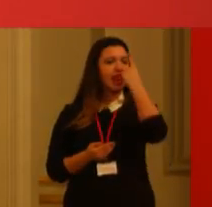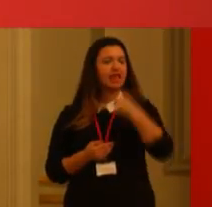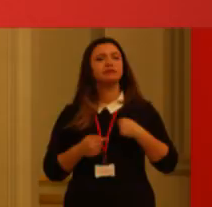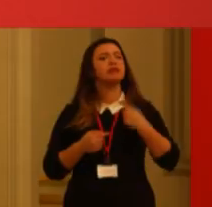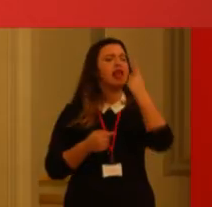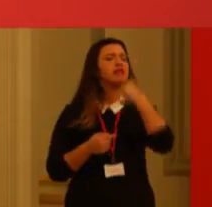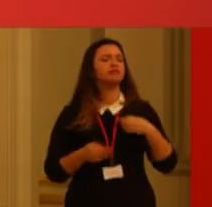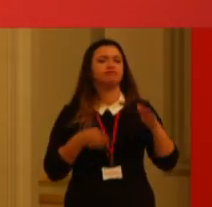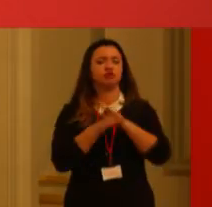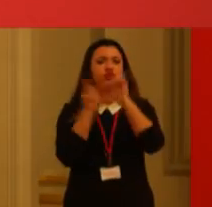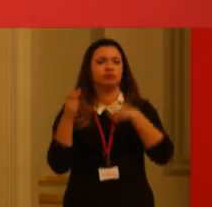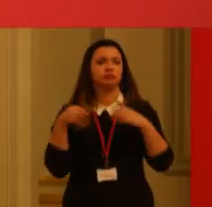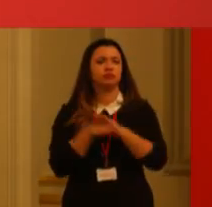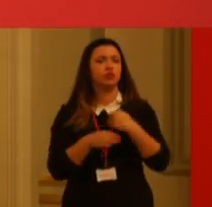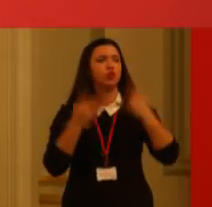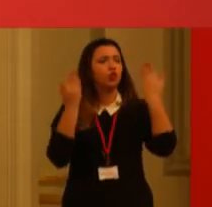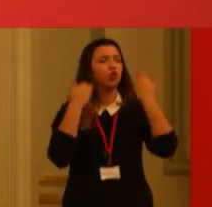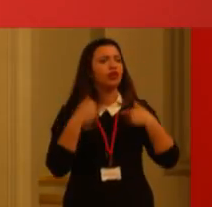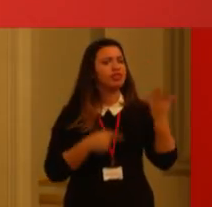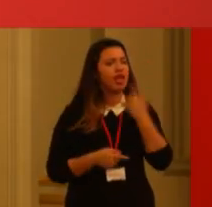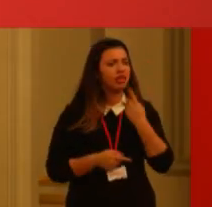change that, but the legal system